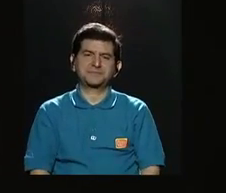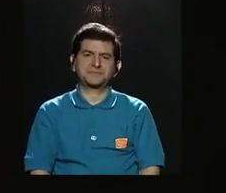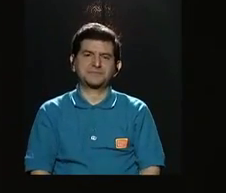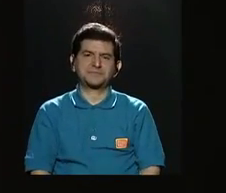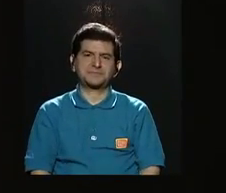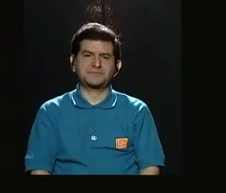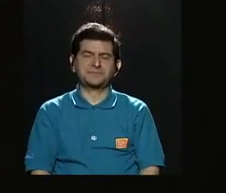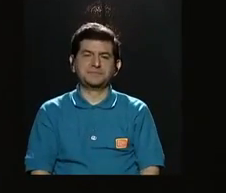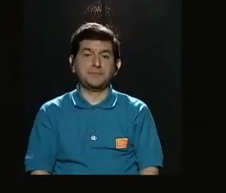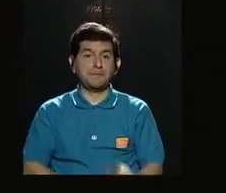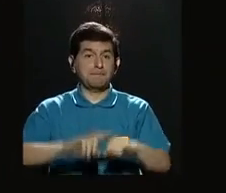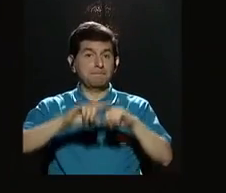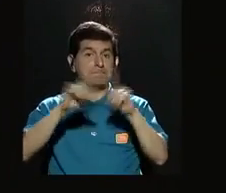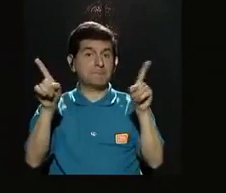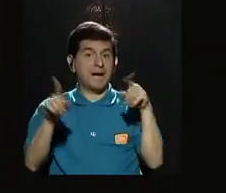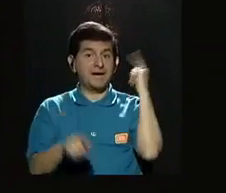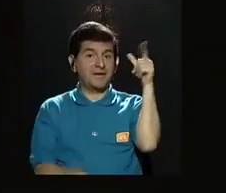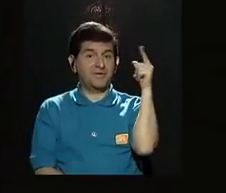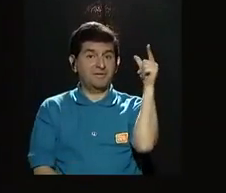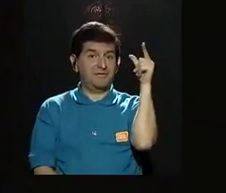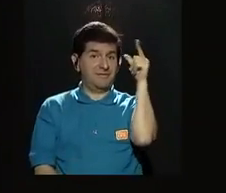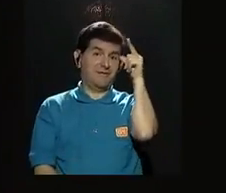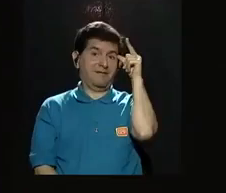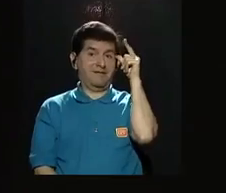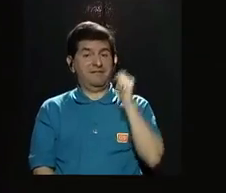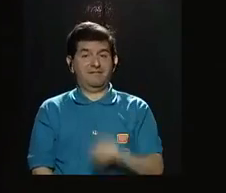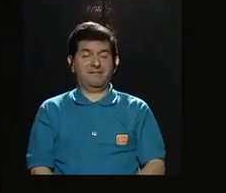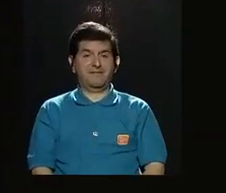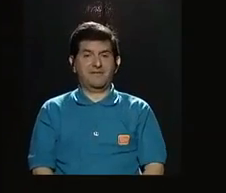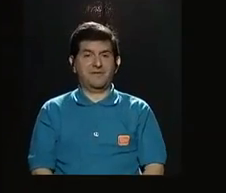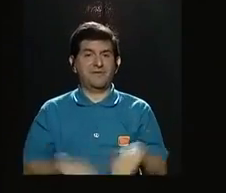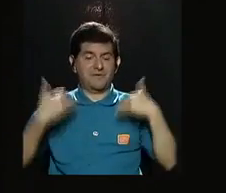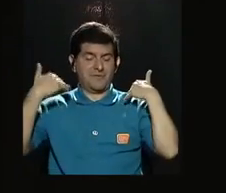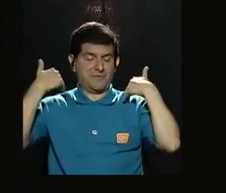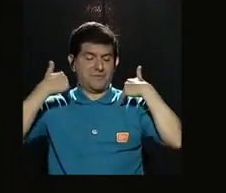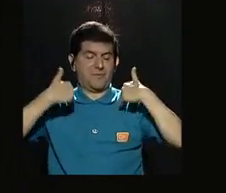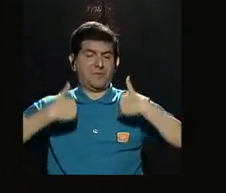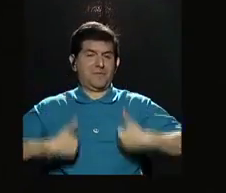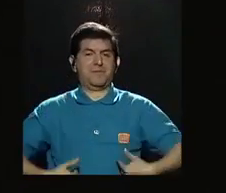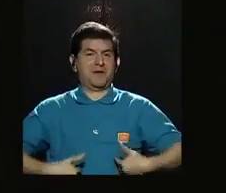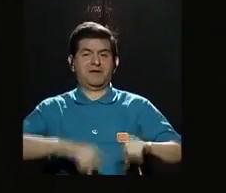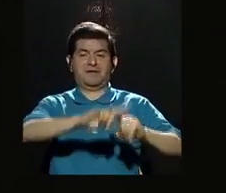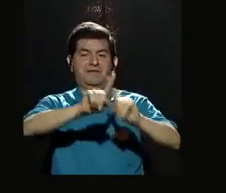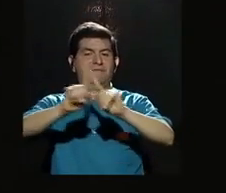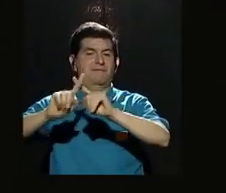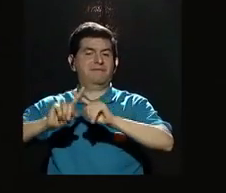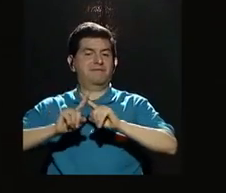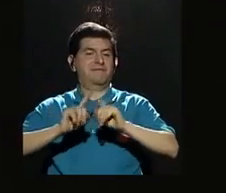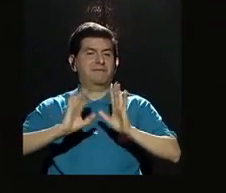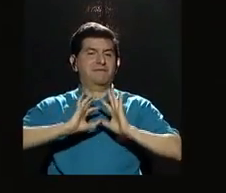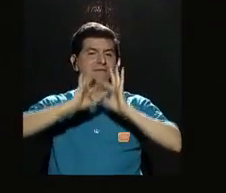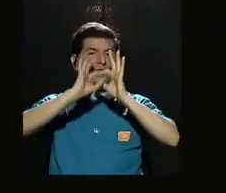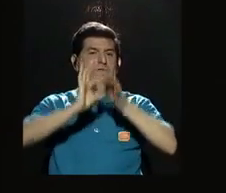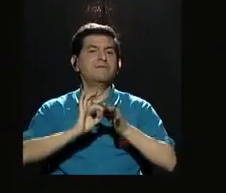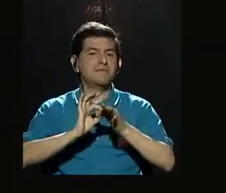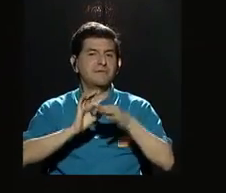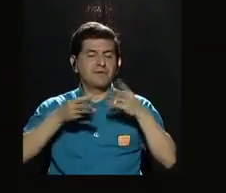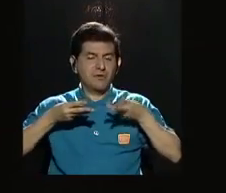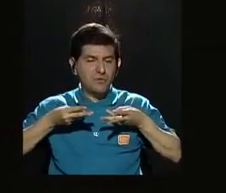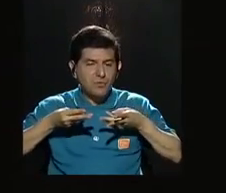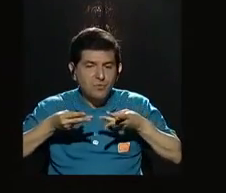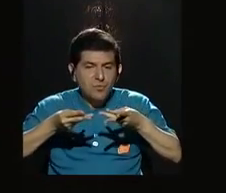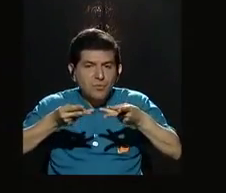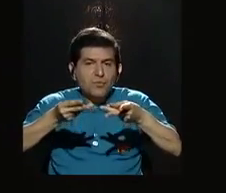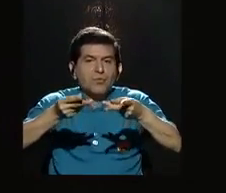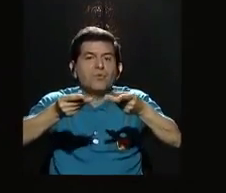But of course, when human beings join that flow, when